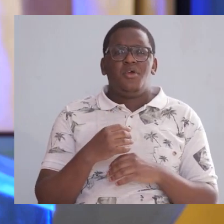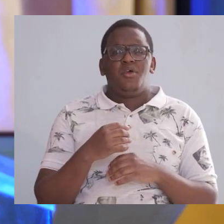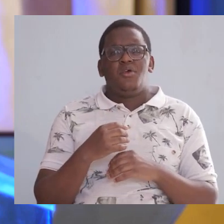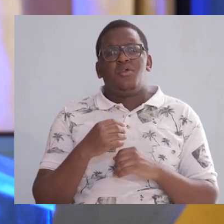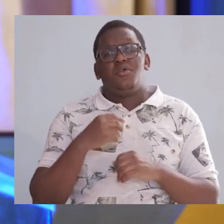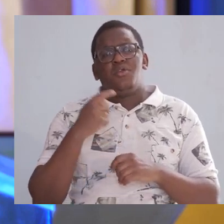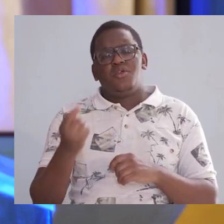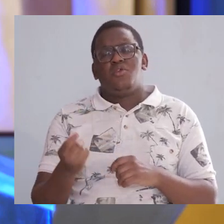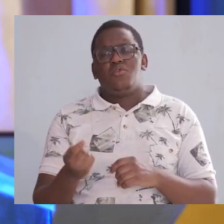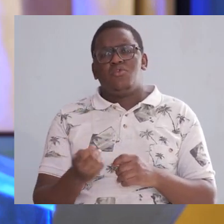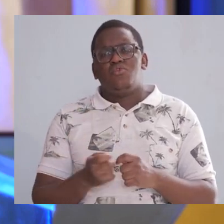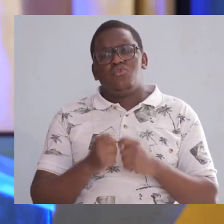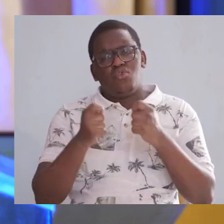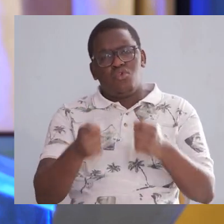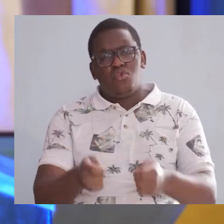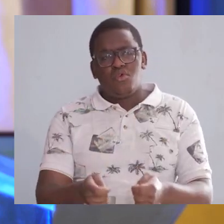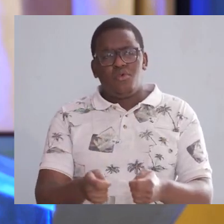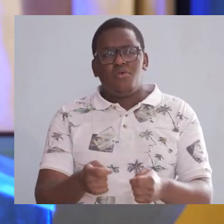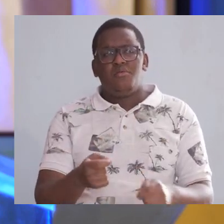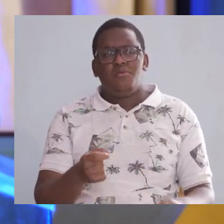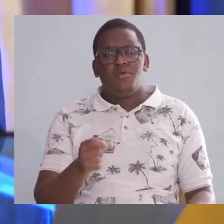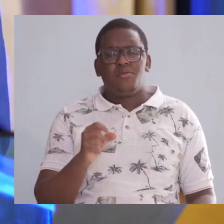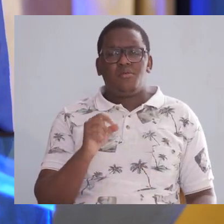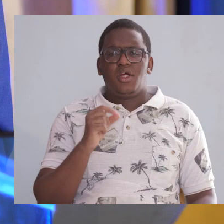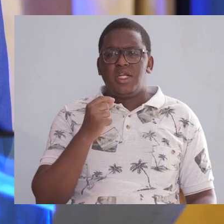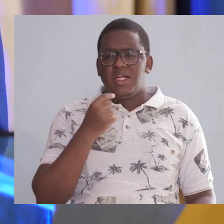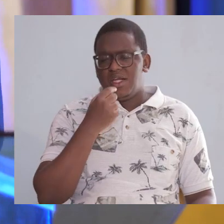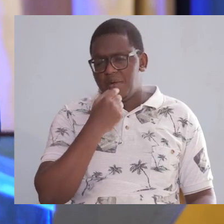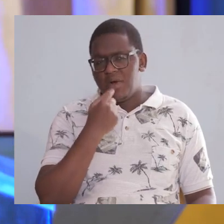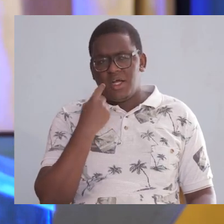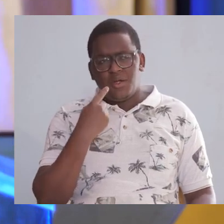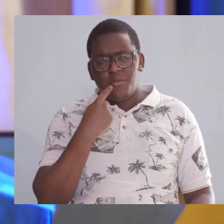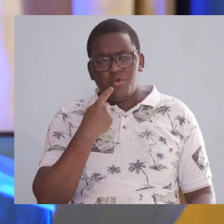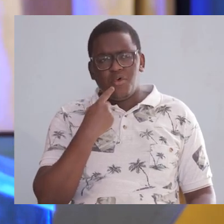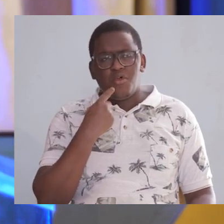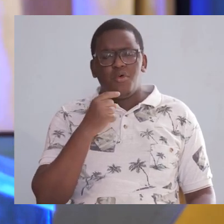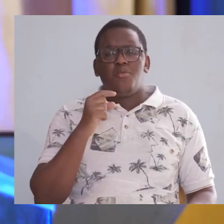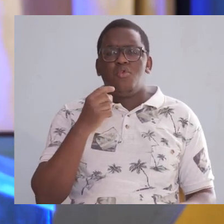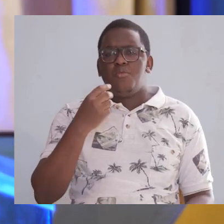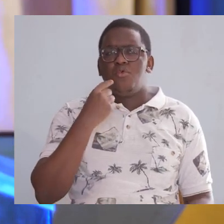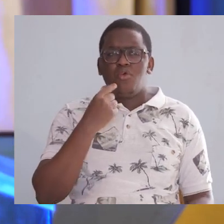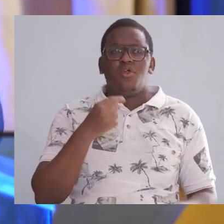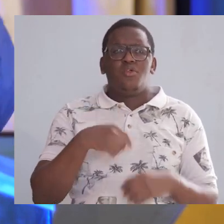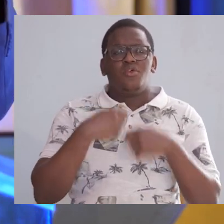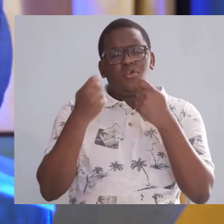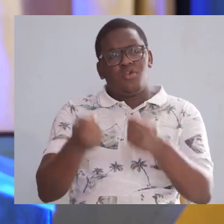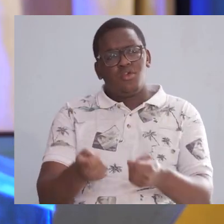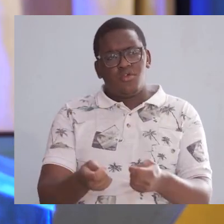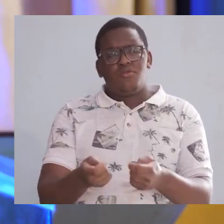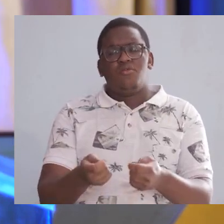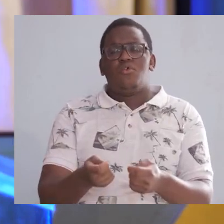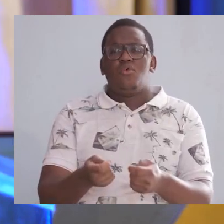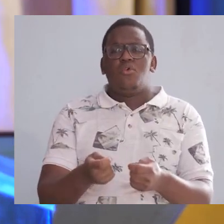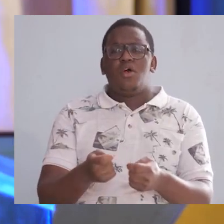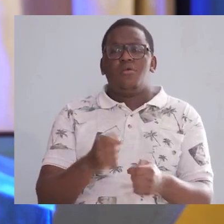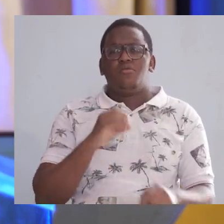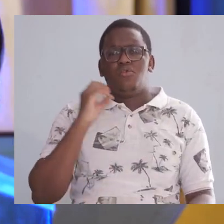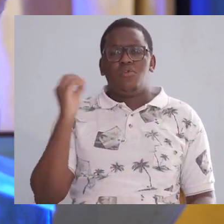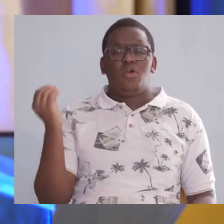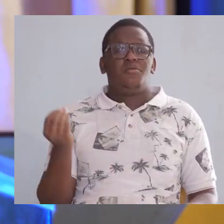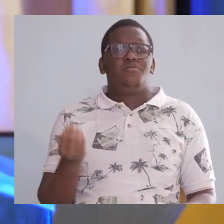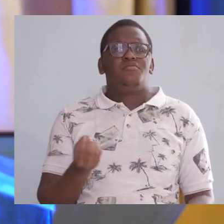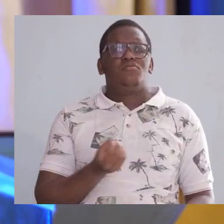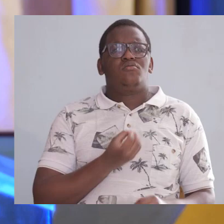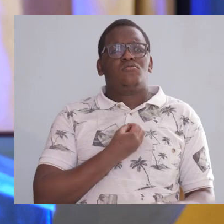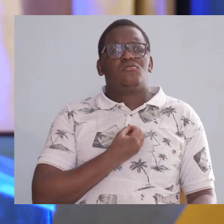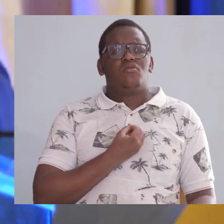Bite the bullet, my friend, and restore it to its original owner. Even if you stole from an institution, it is still